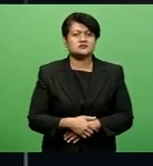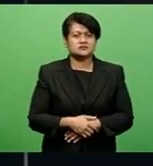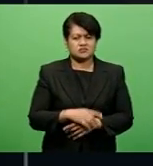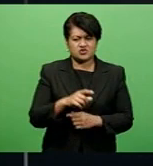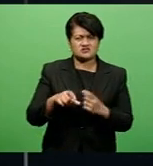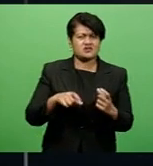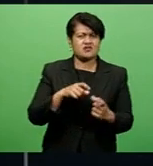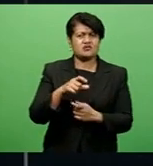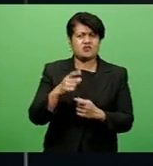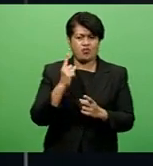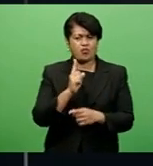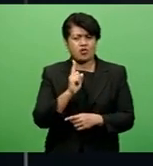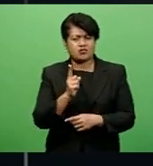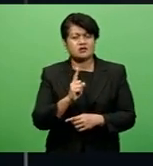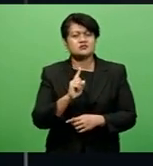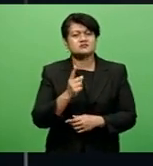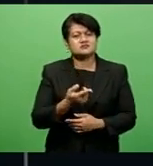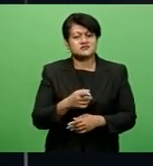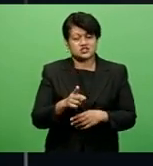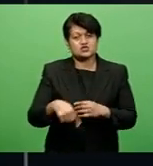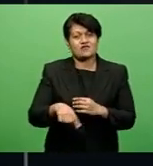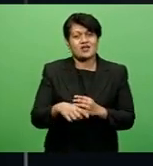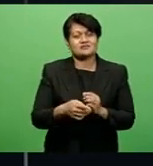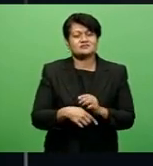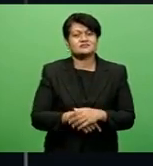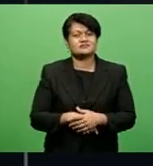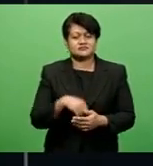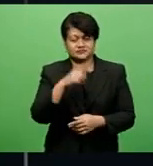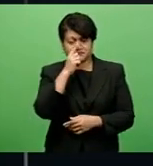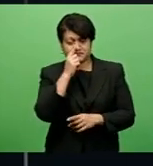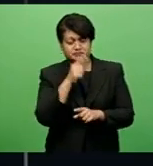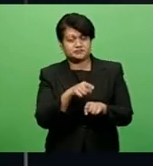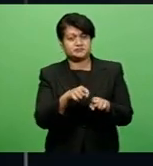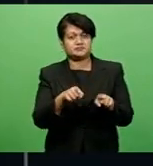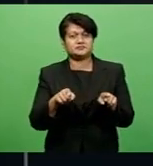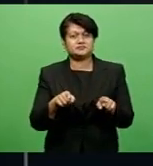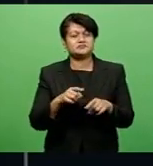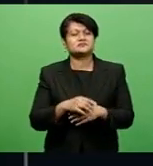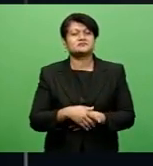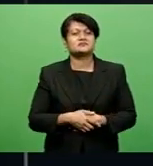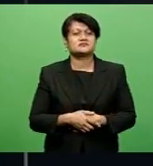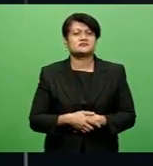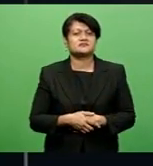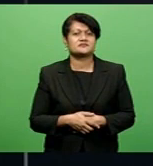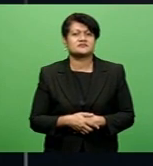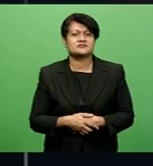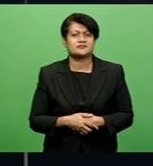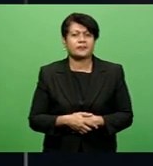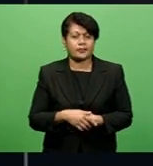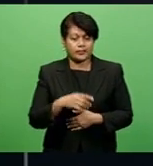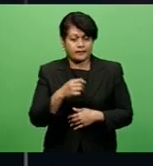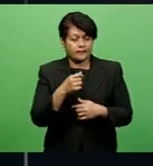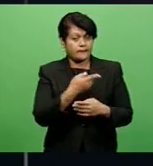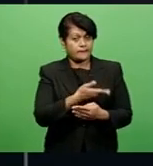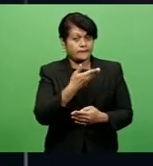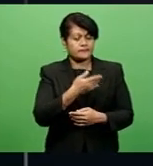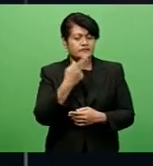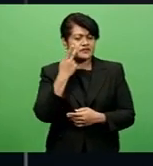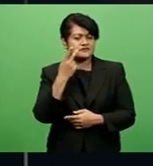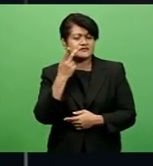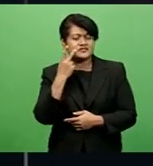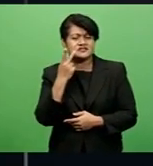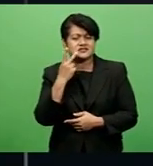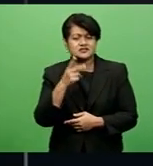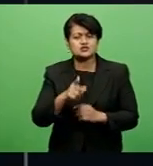to flooding and have been inundated by floodwaters during heavy rain in the past. Apanisa Wangaidandavu visited some of the settlements in Suva